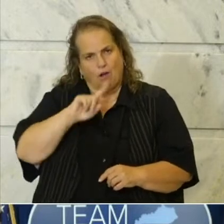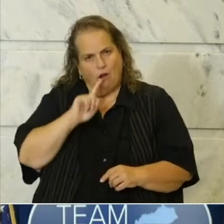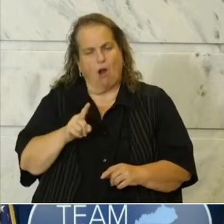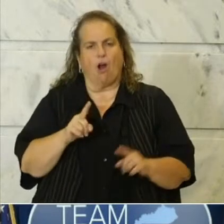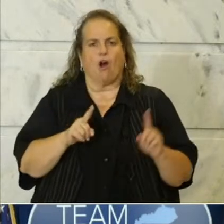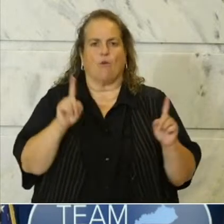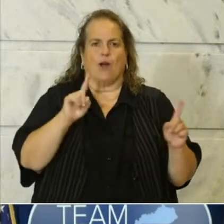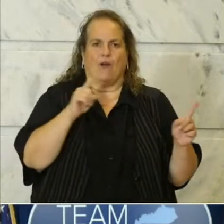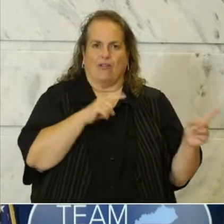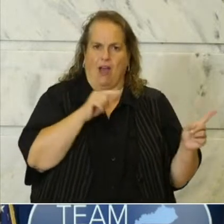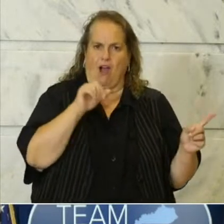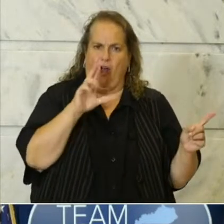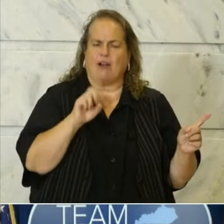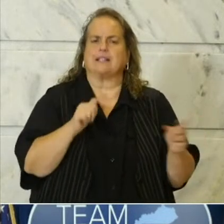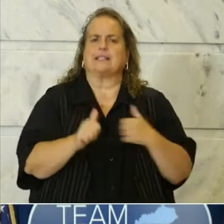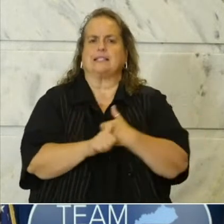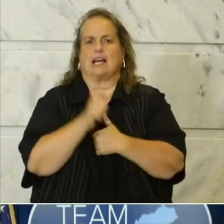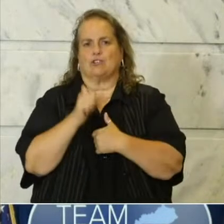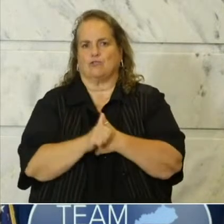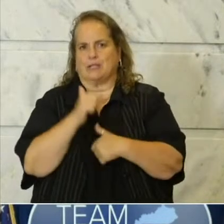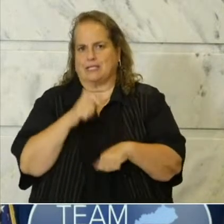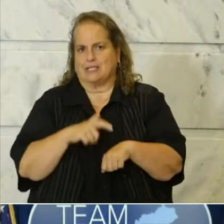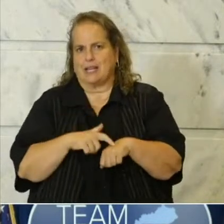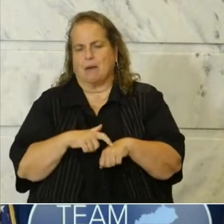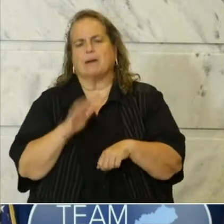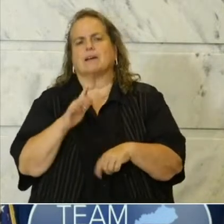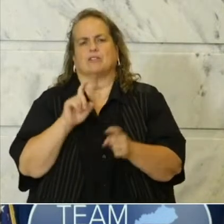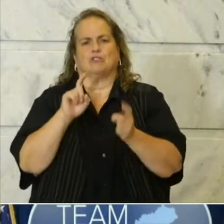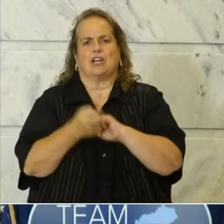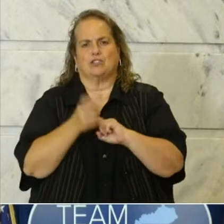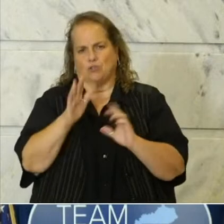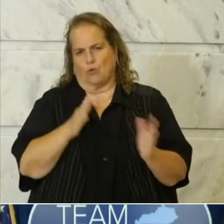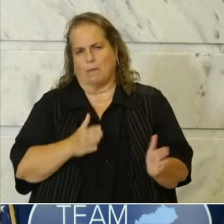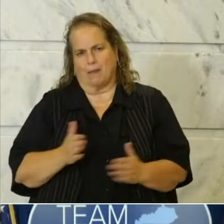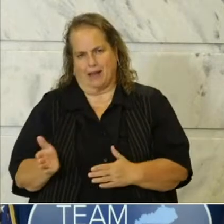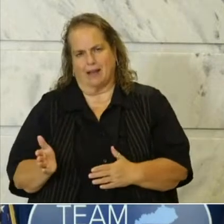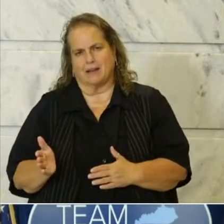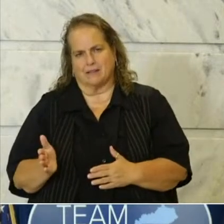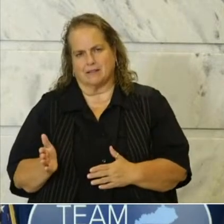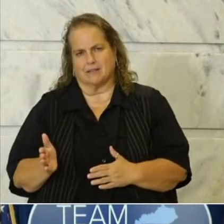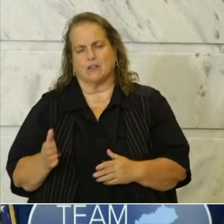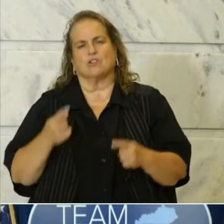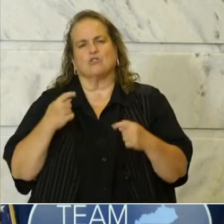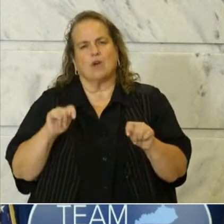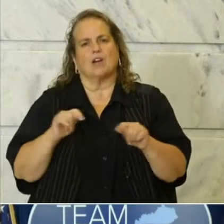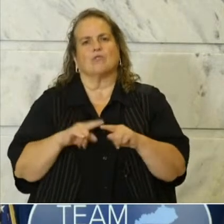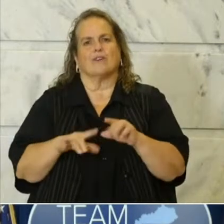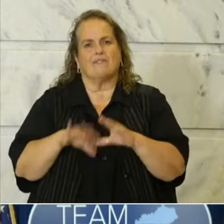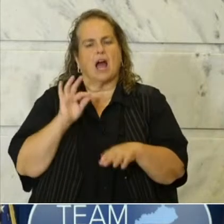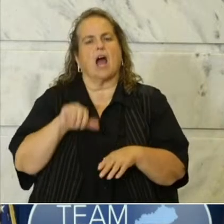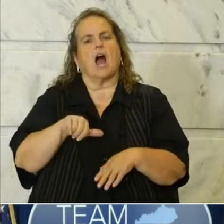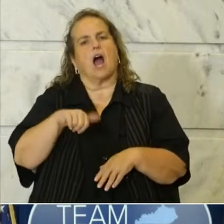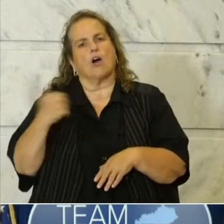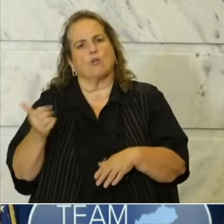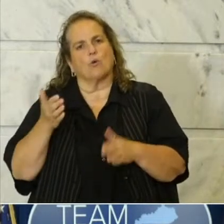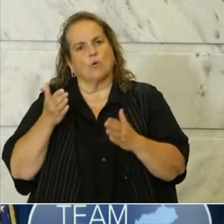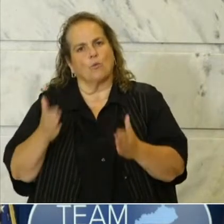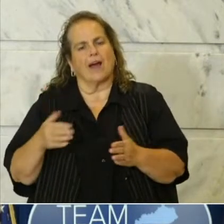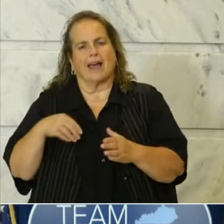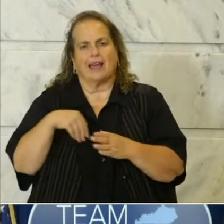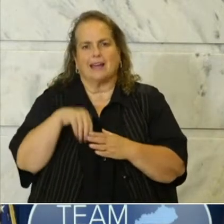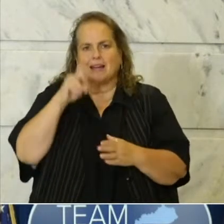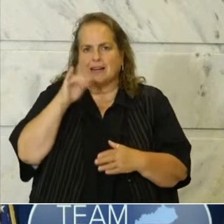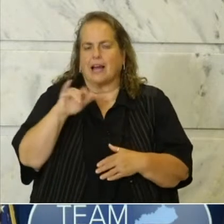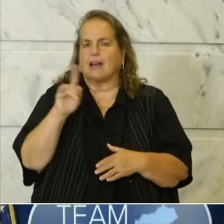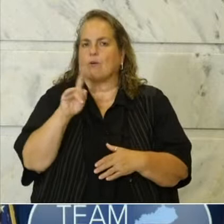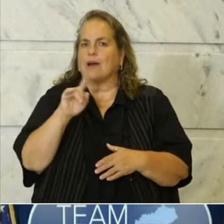is a dangerous time, and let's change our plans and try to find some other way in Kentucky or where it's